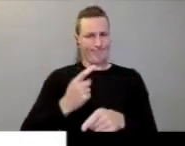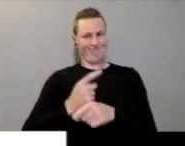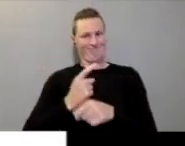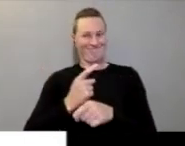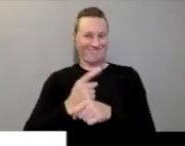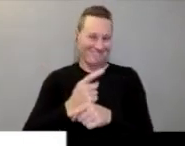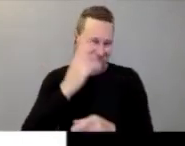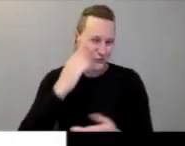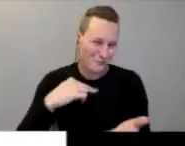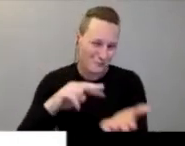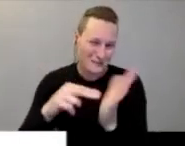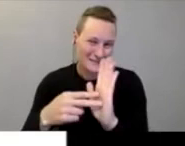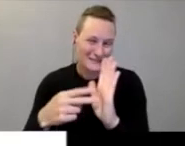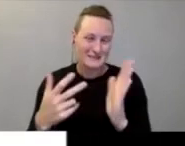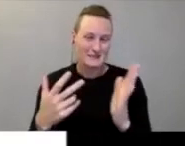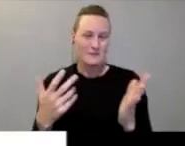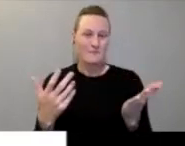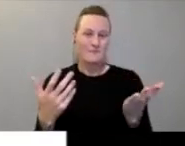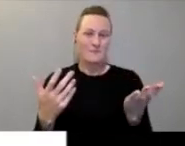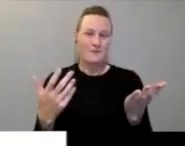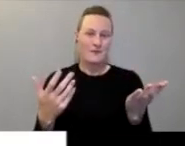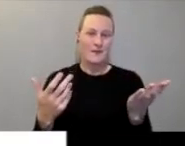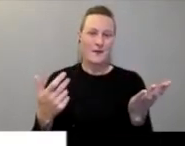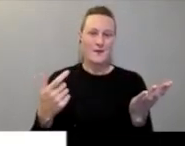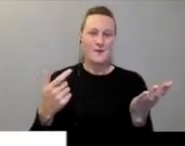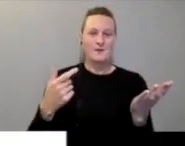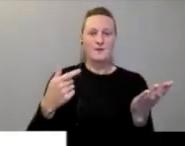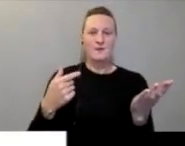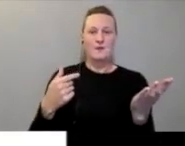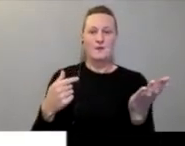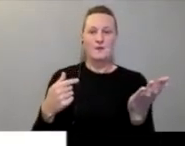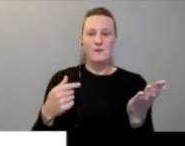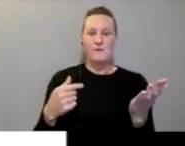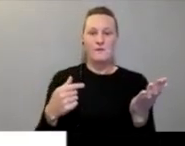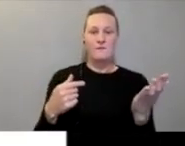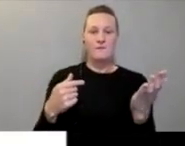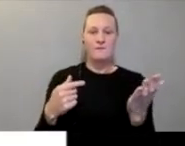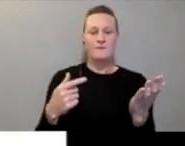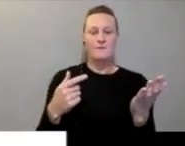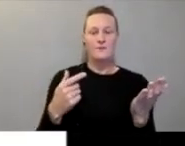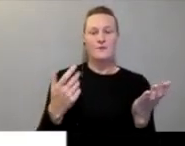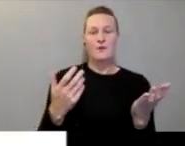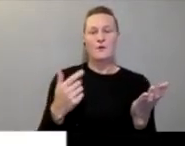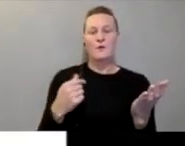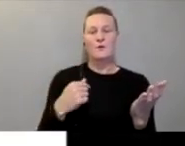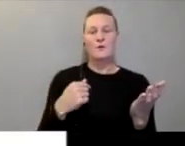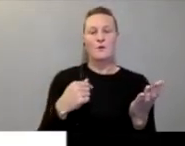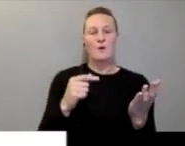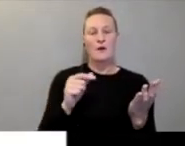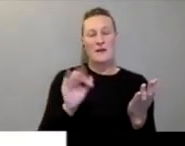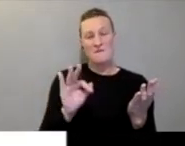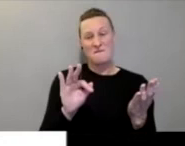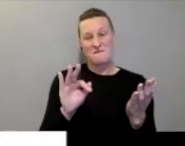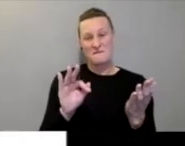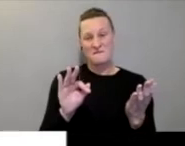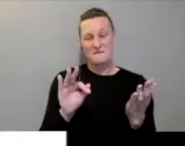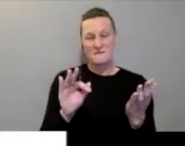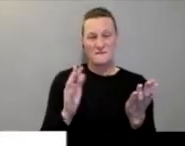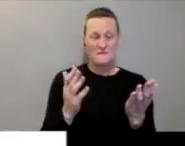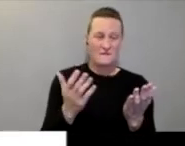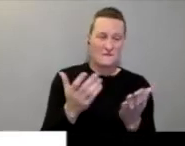you know, actively social distancing, but that's you know, if anything is kind of resistant to